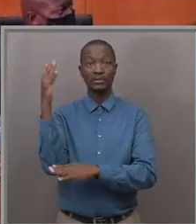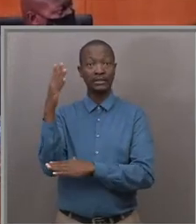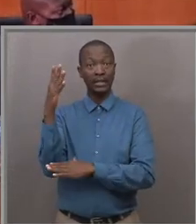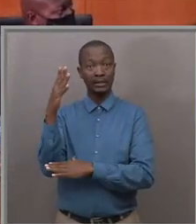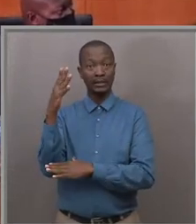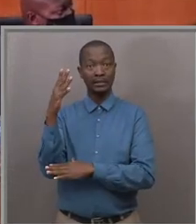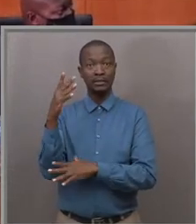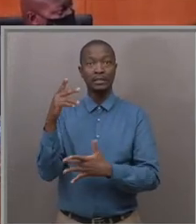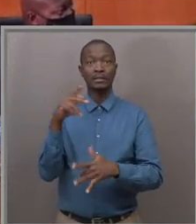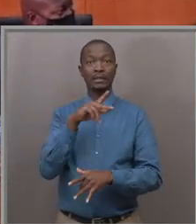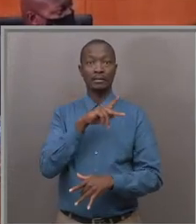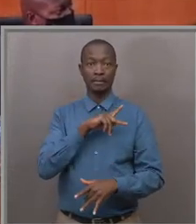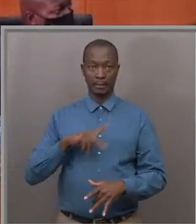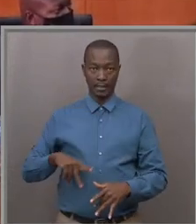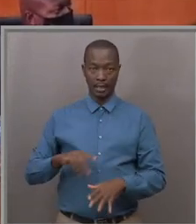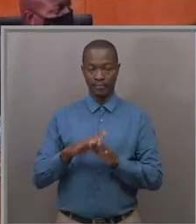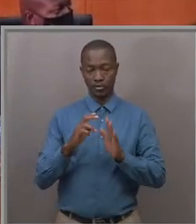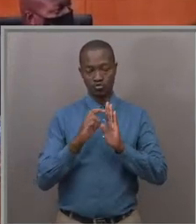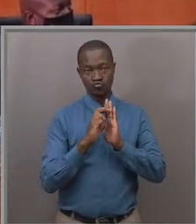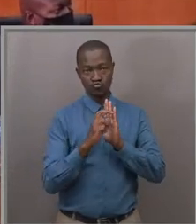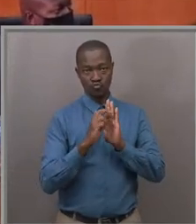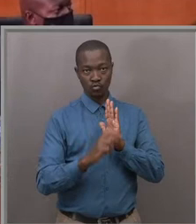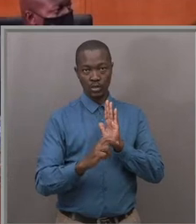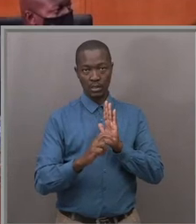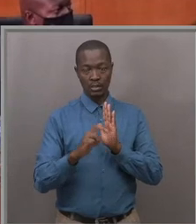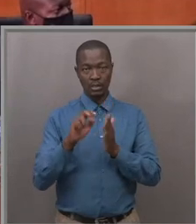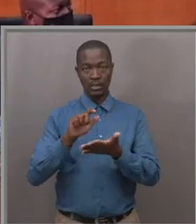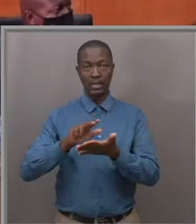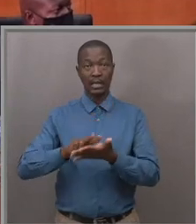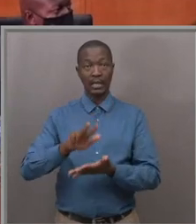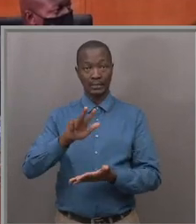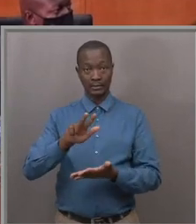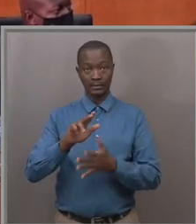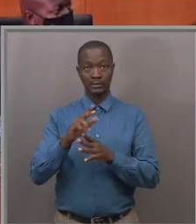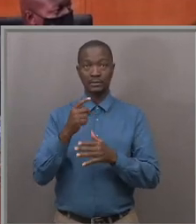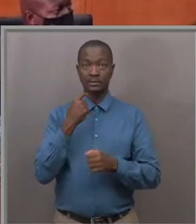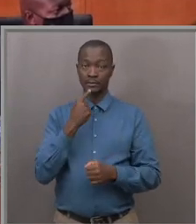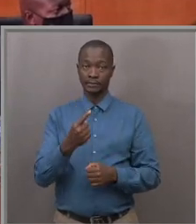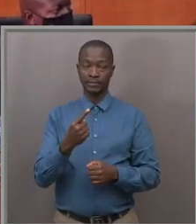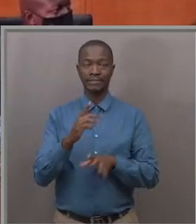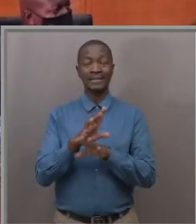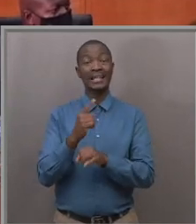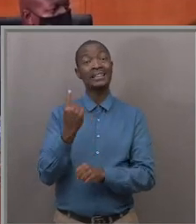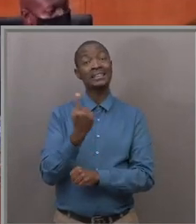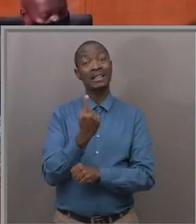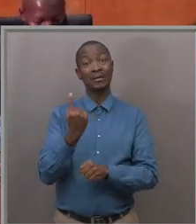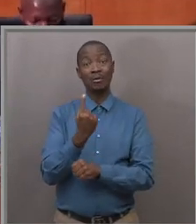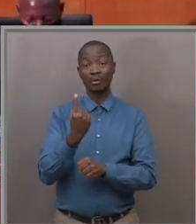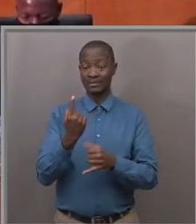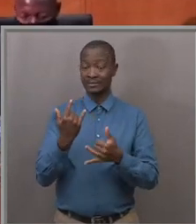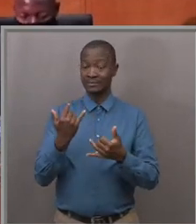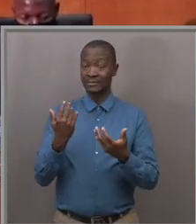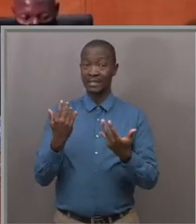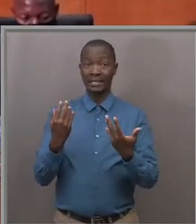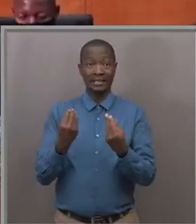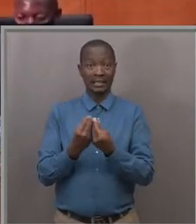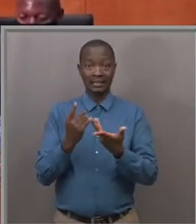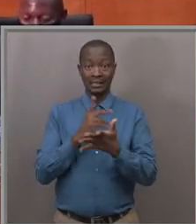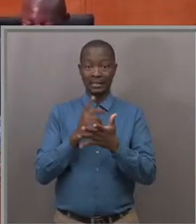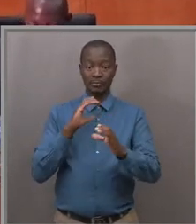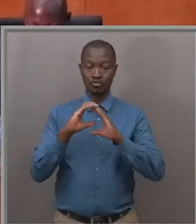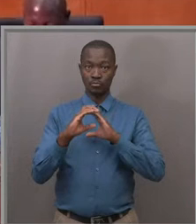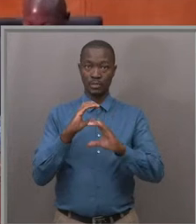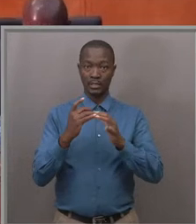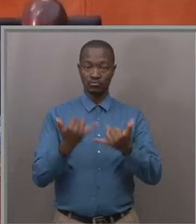Premier. Rule 18, subsection 3 reads as follows. The only business that may be conducted at a